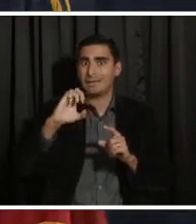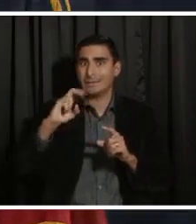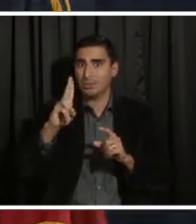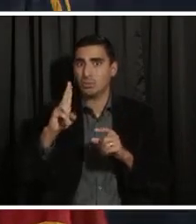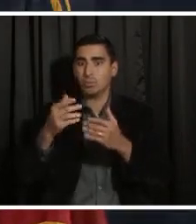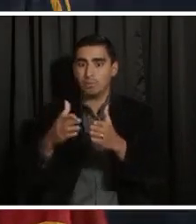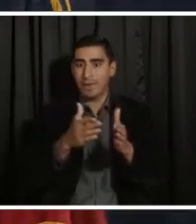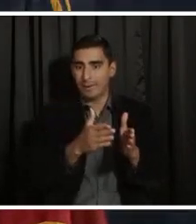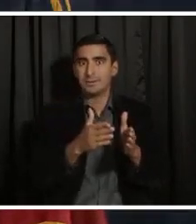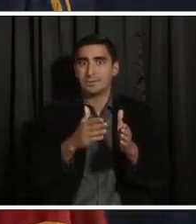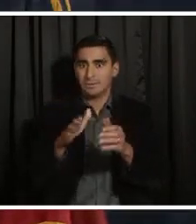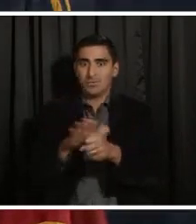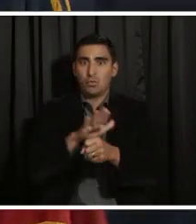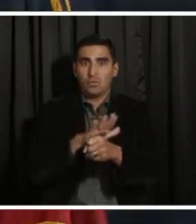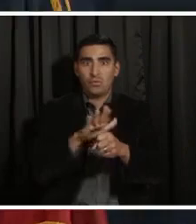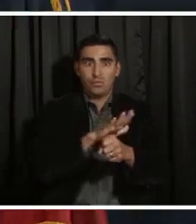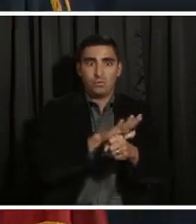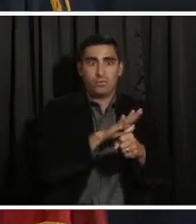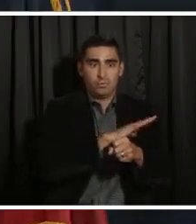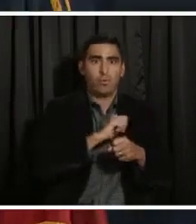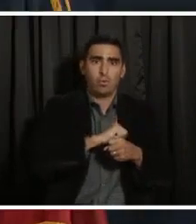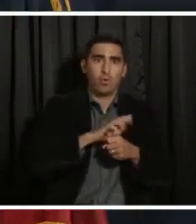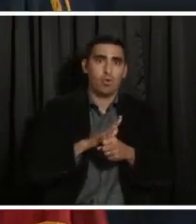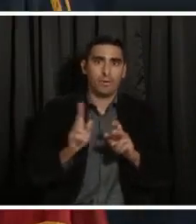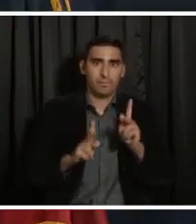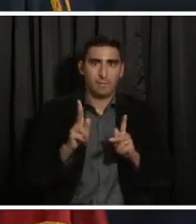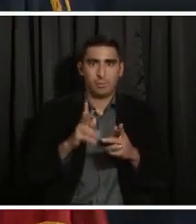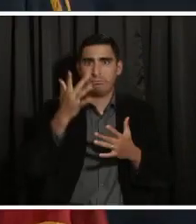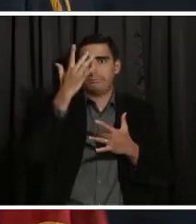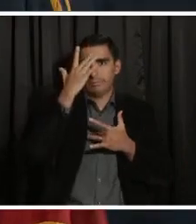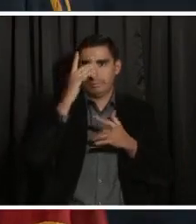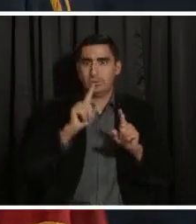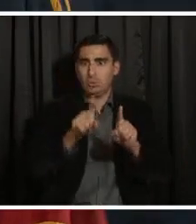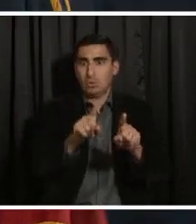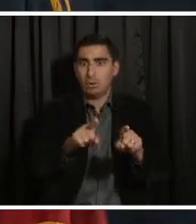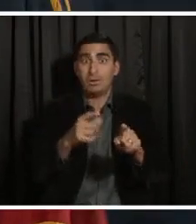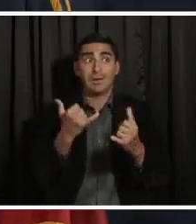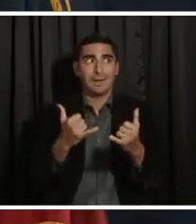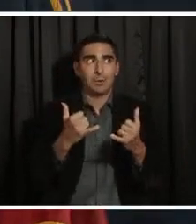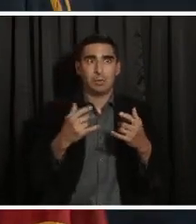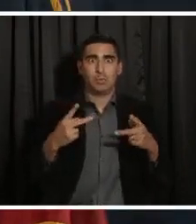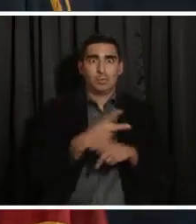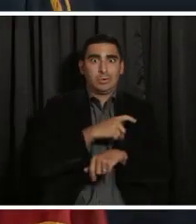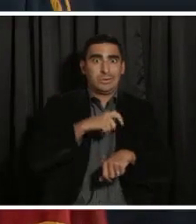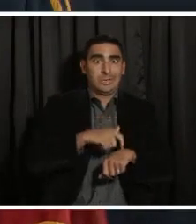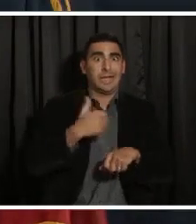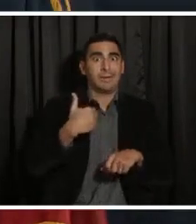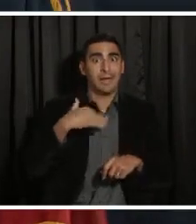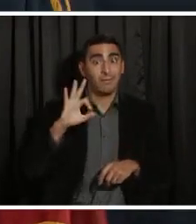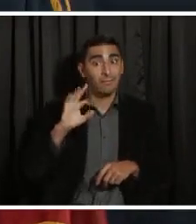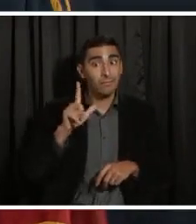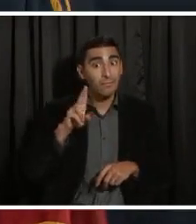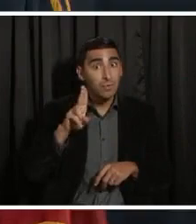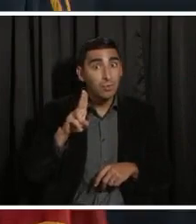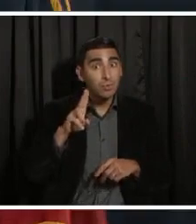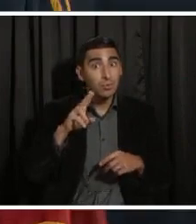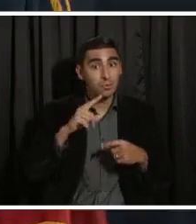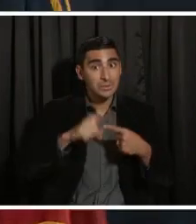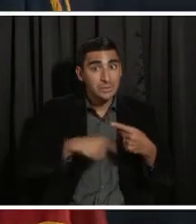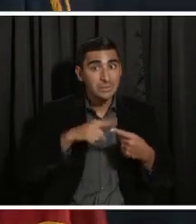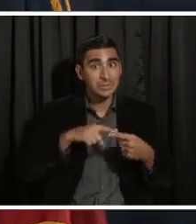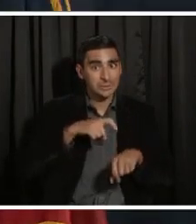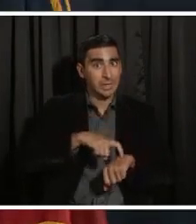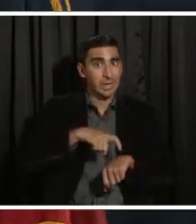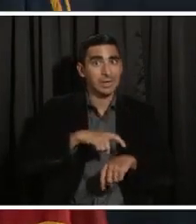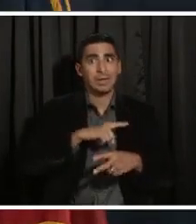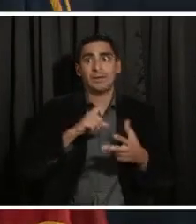by COVID patients at what couldn't be a worse time as we begin to enter the flu season, viral infections, other reasons